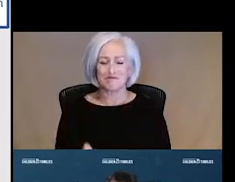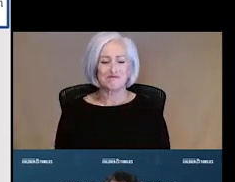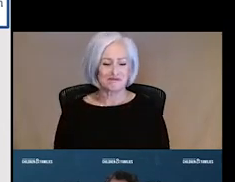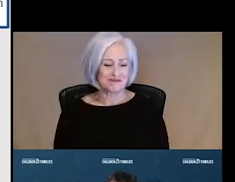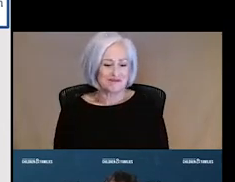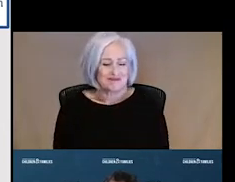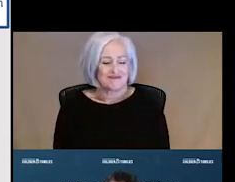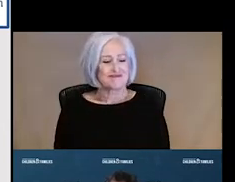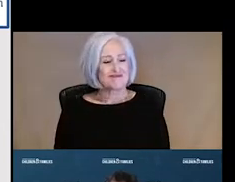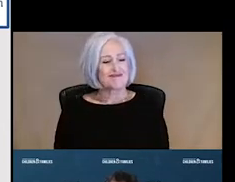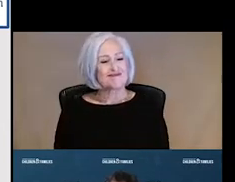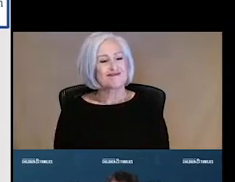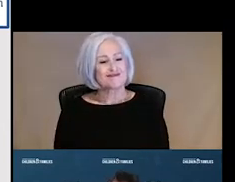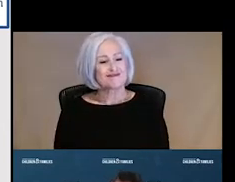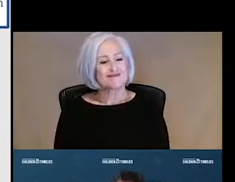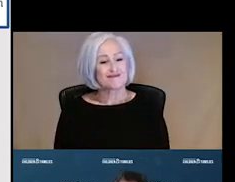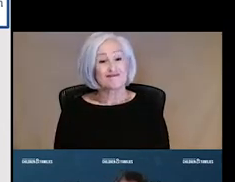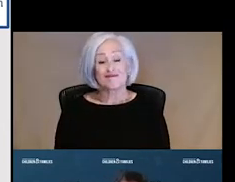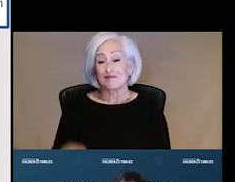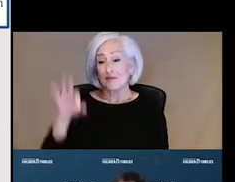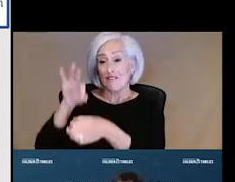All right, I'm going to go ahead and end the poll.